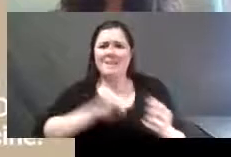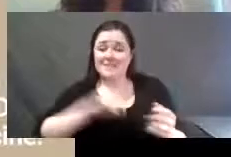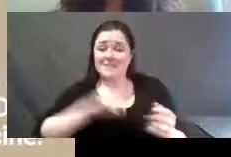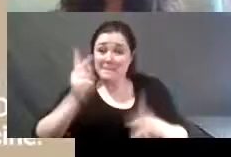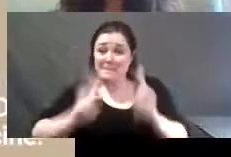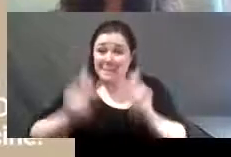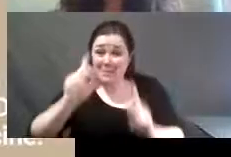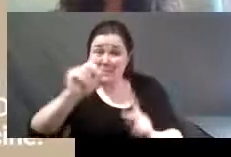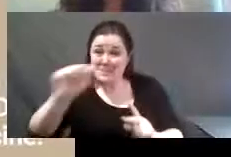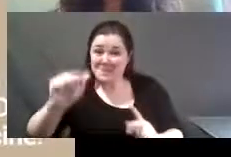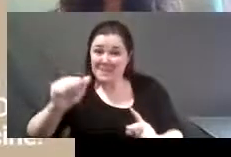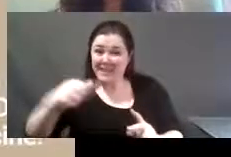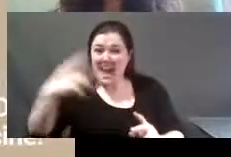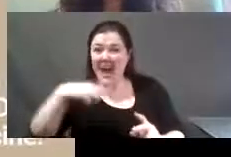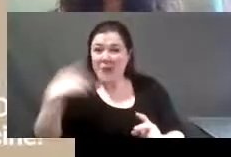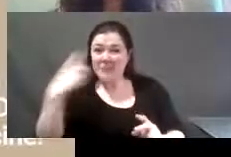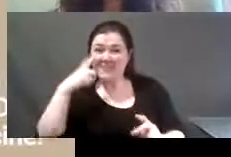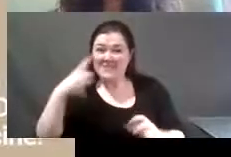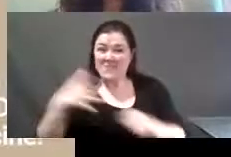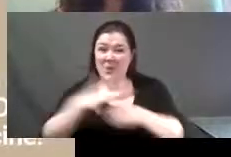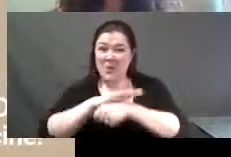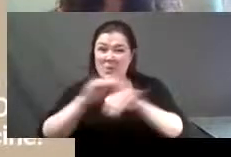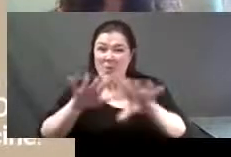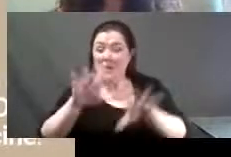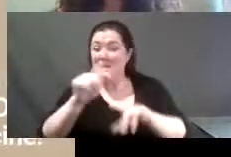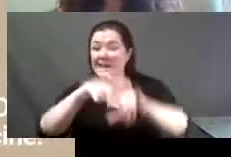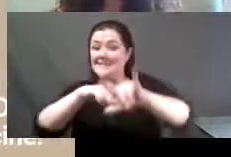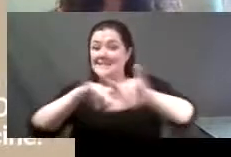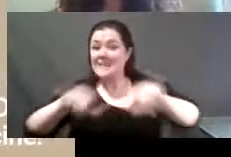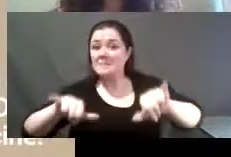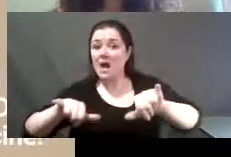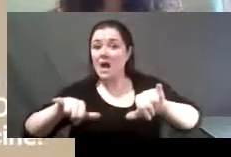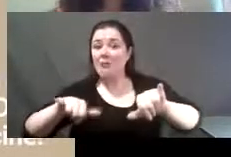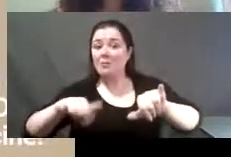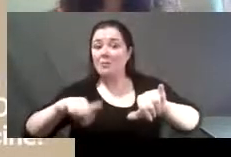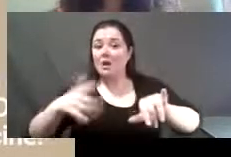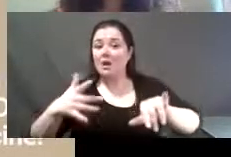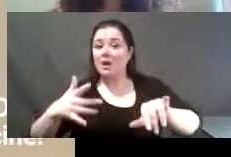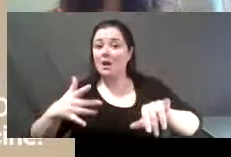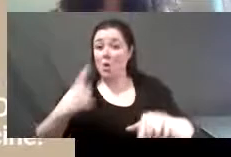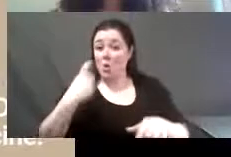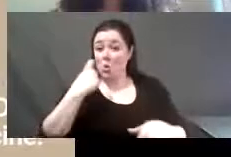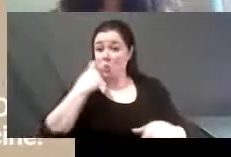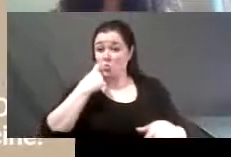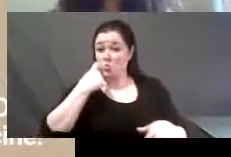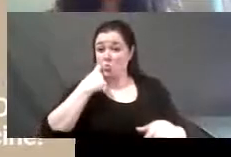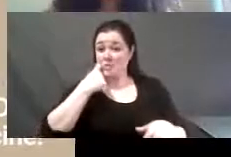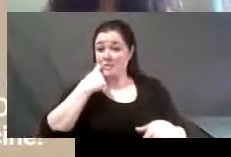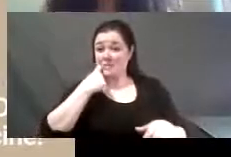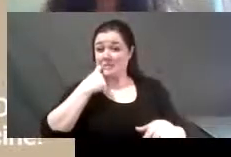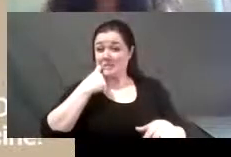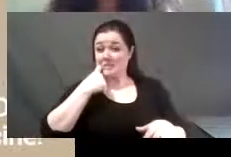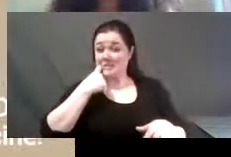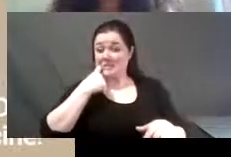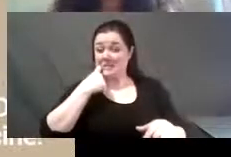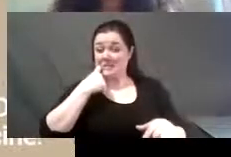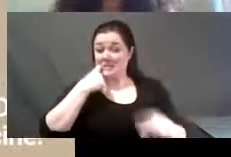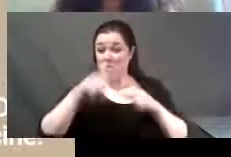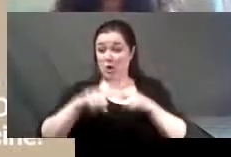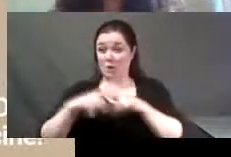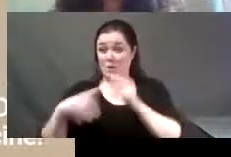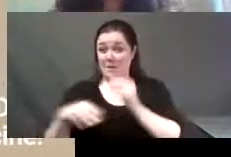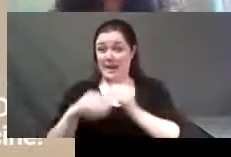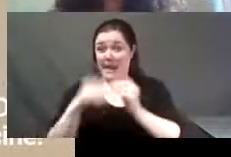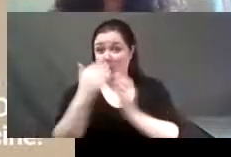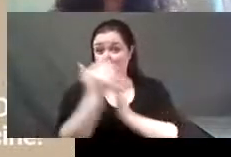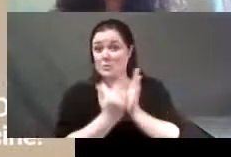risk for coronavirus, yet it's only recently that we started to be added to lists in addition to